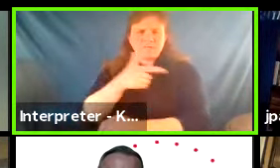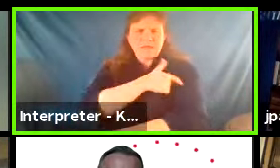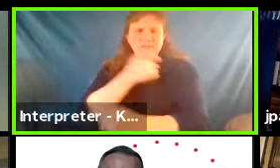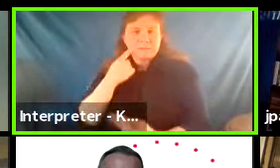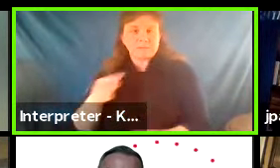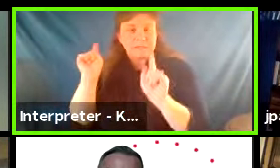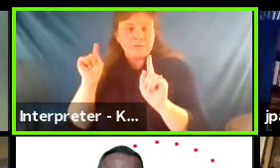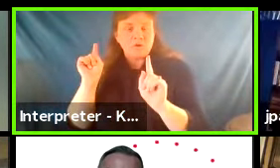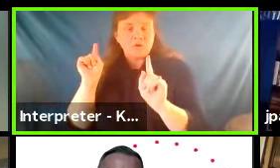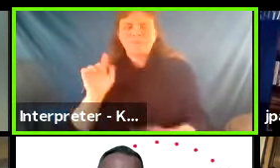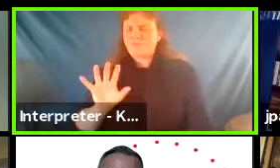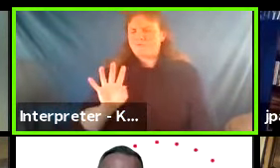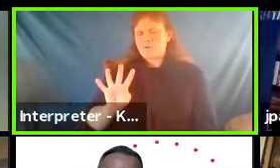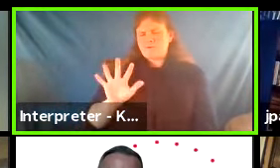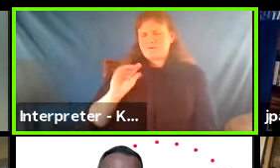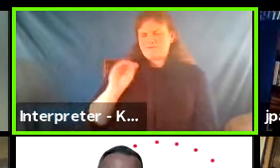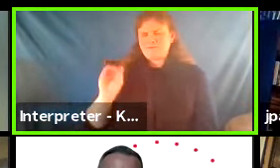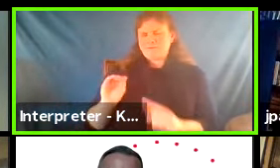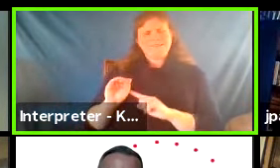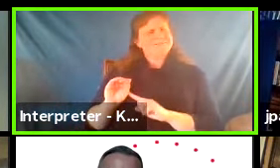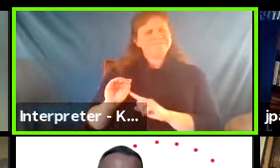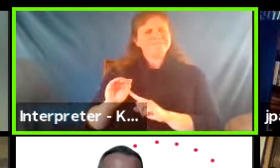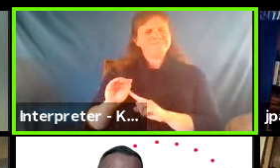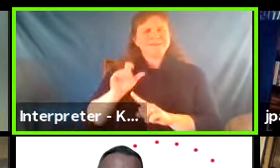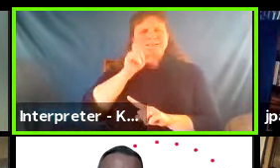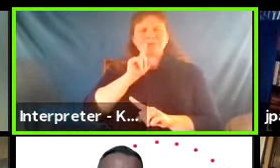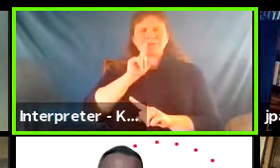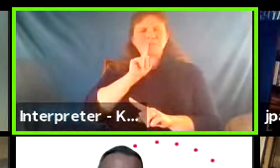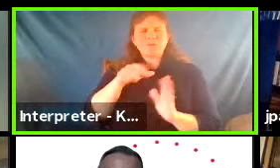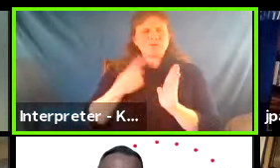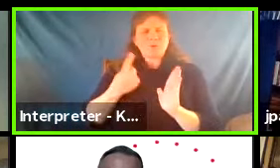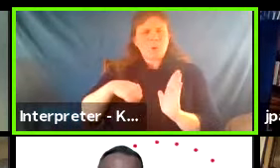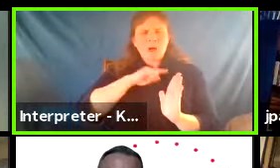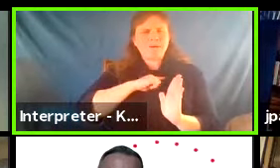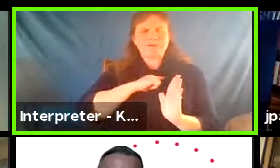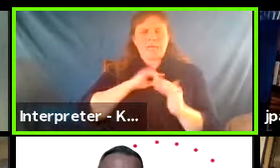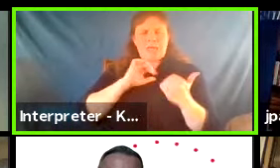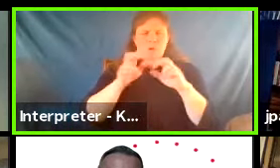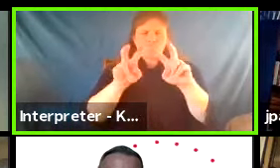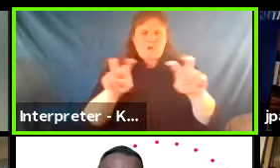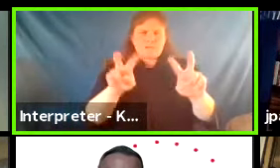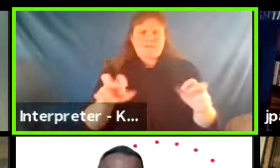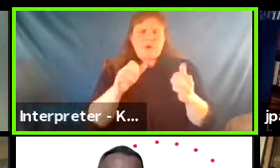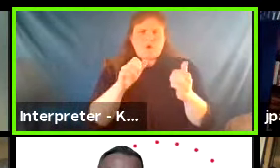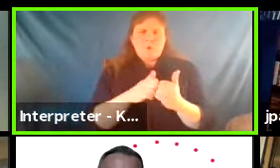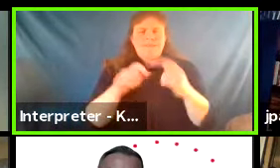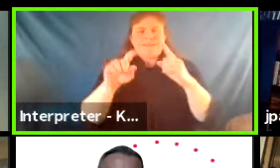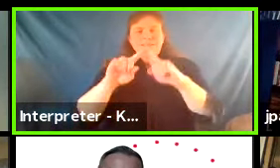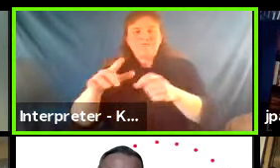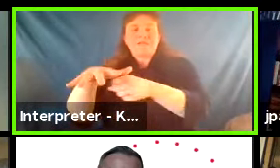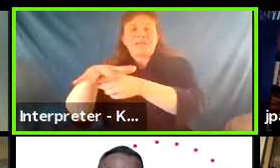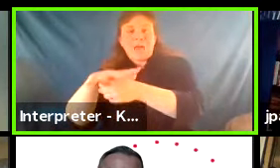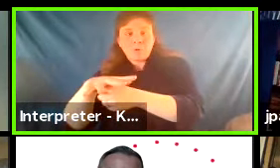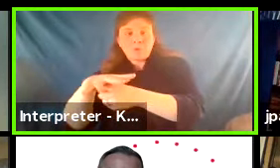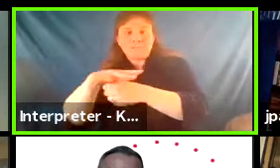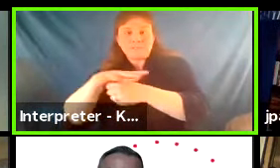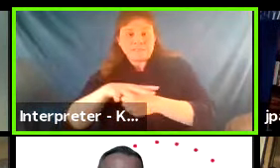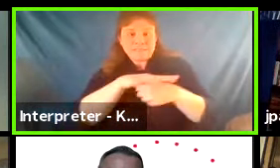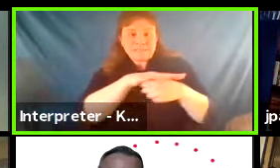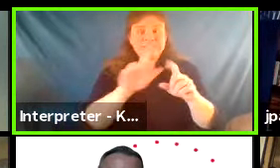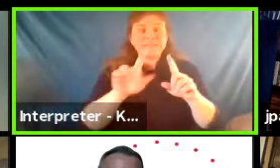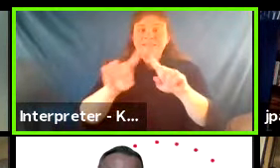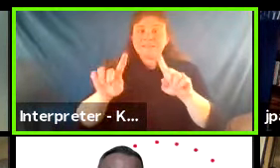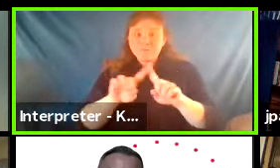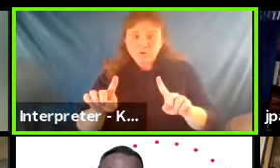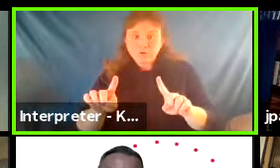mean doesn't tell us anything about what's going on the ground, county by county and provider by provider. And so that's my final